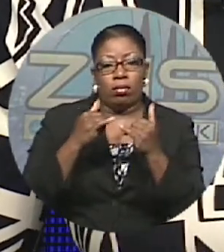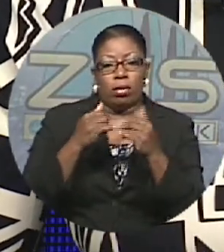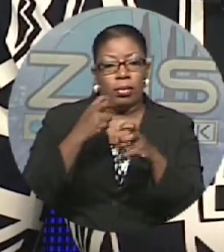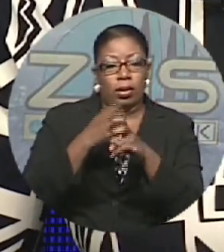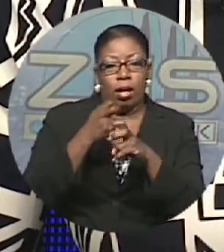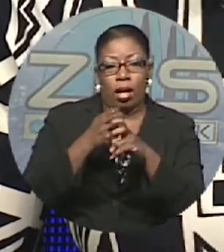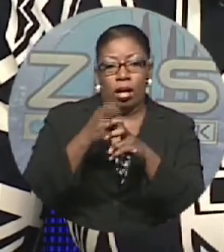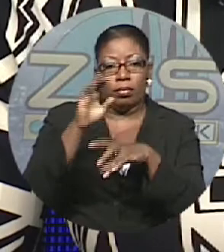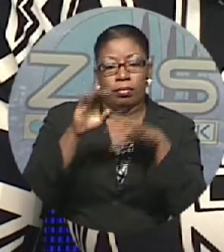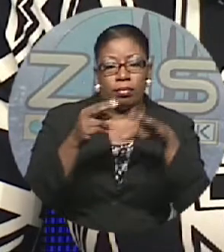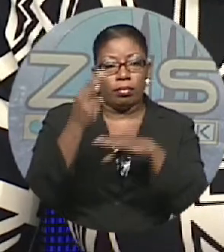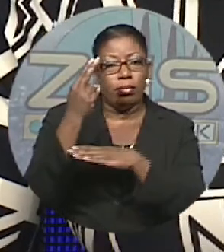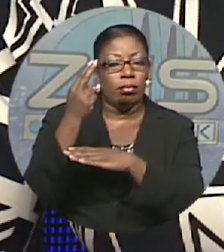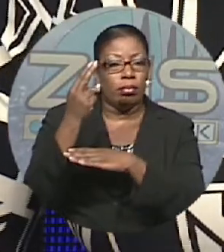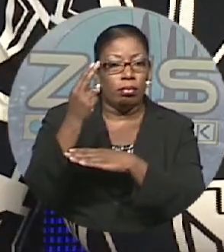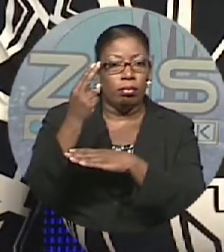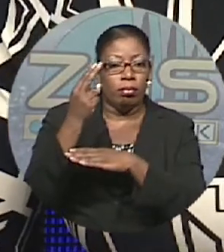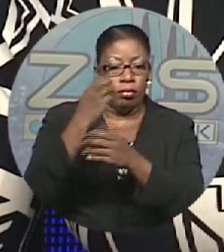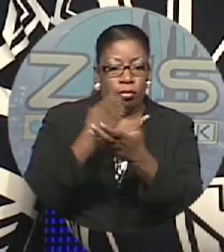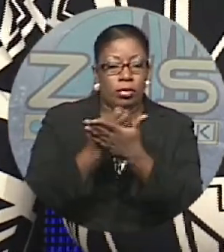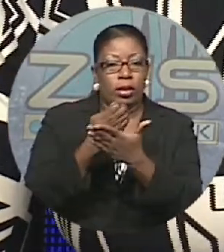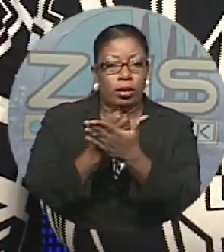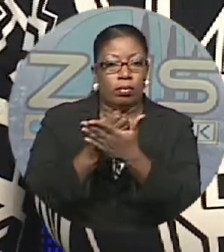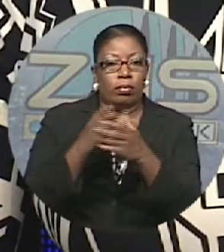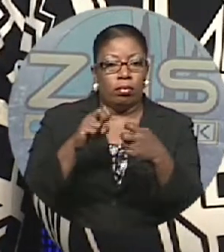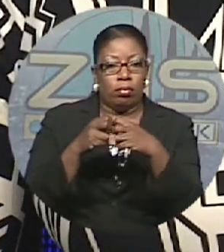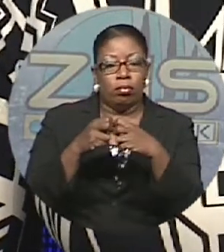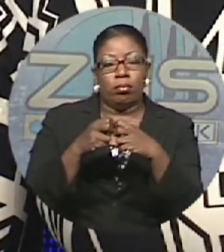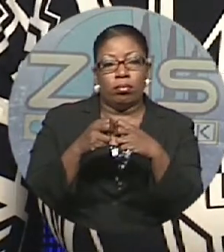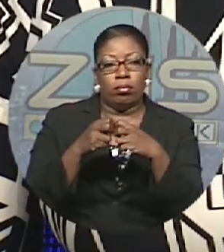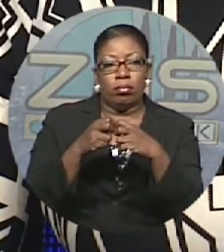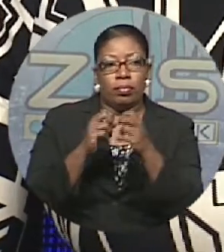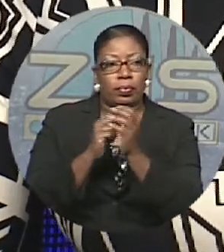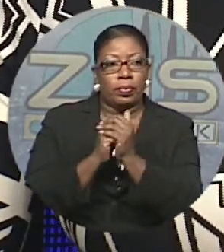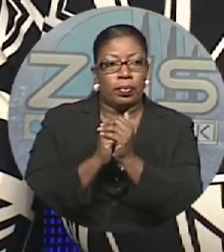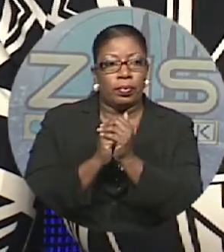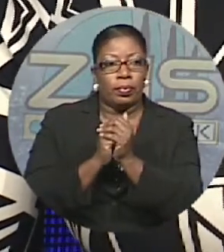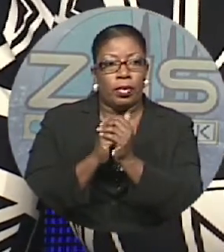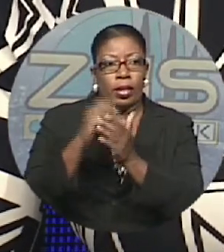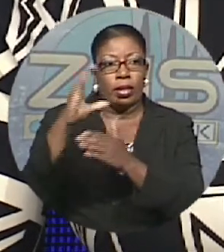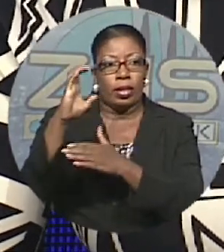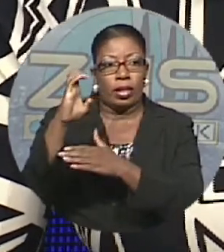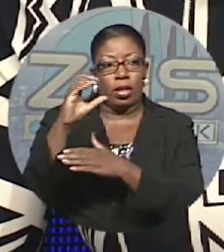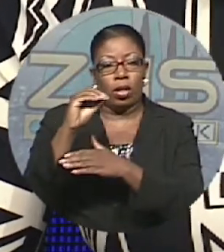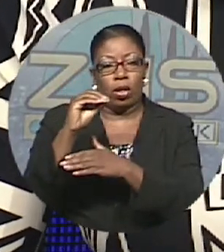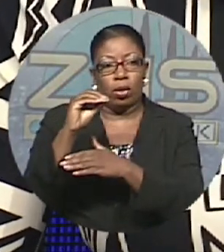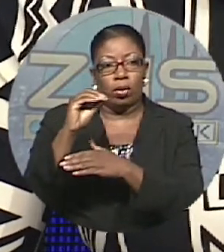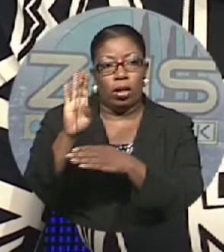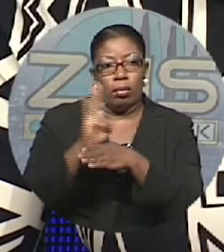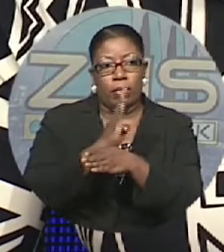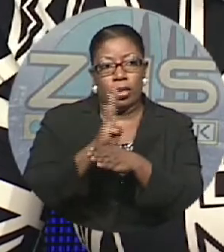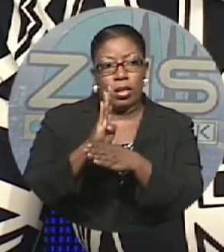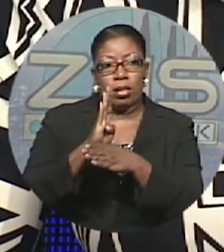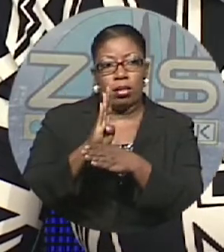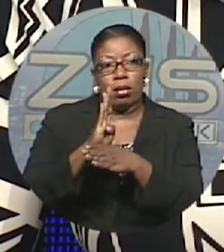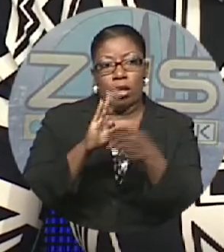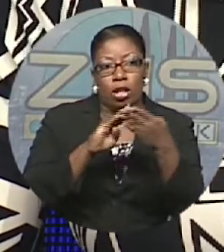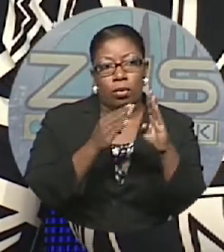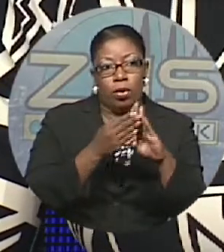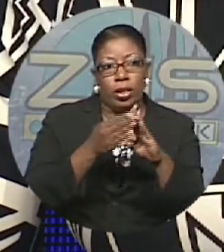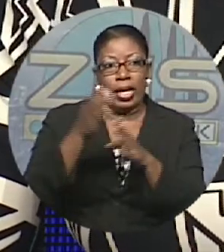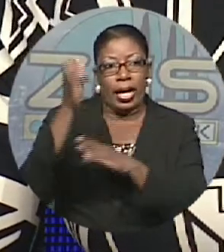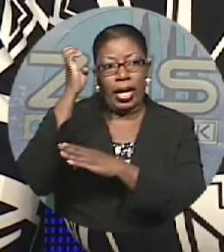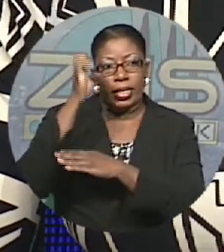economic recession worldwide. The Bahamas was not spared from the fallout. CEO of the Bahamas business community, Edison